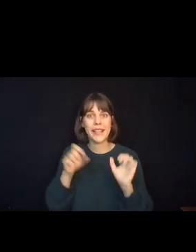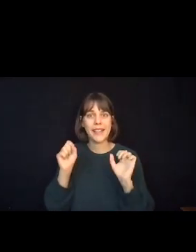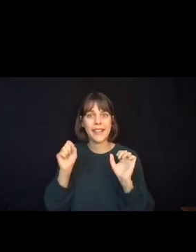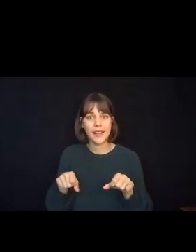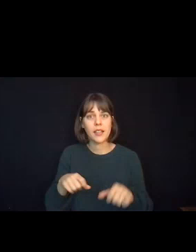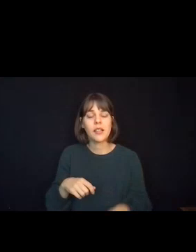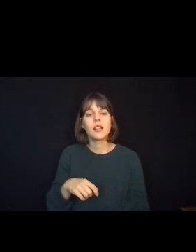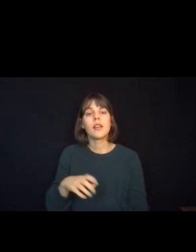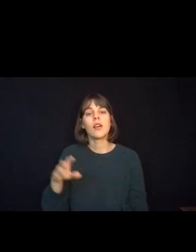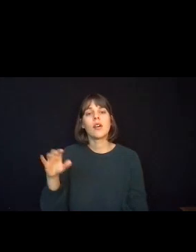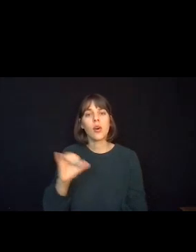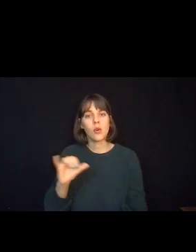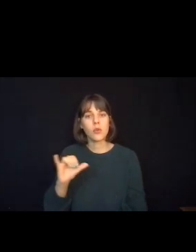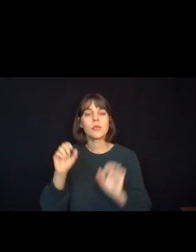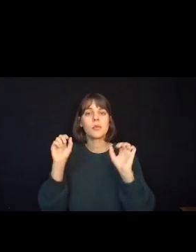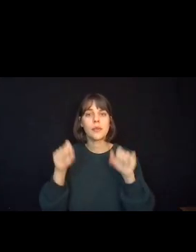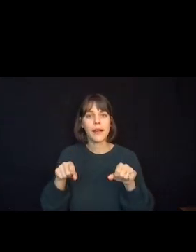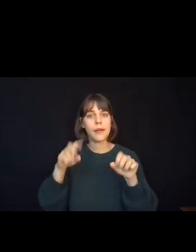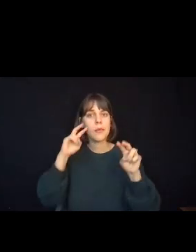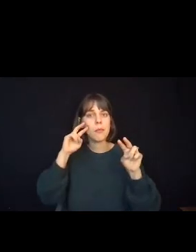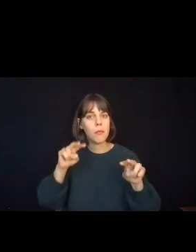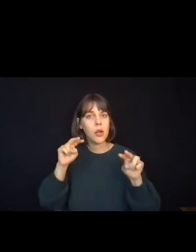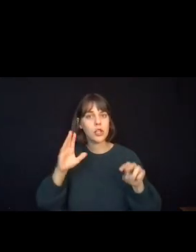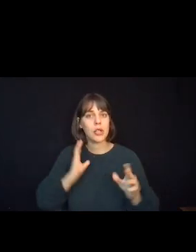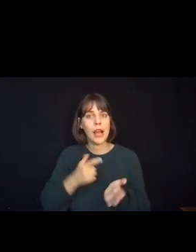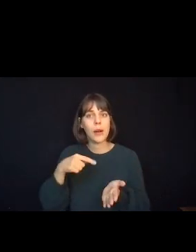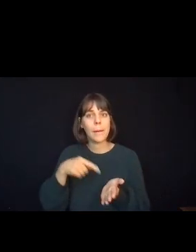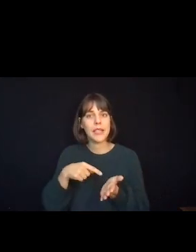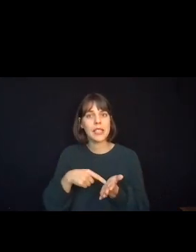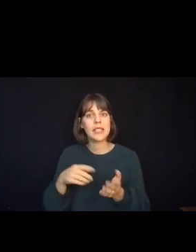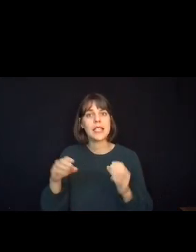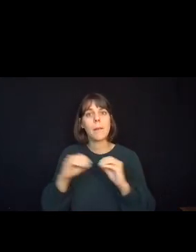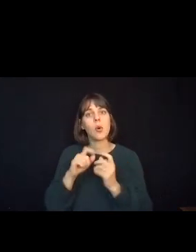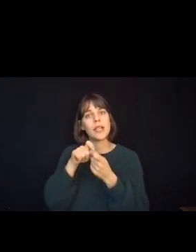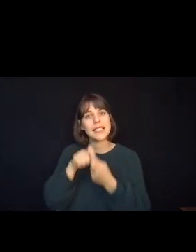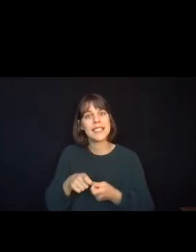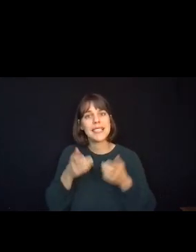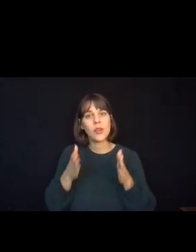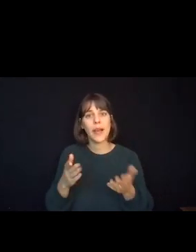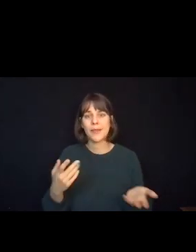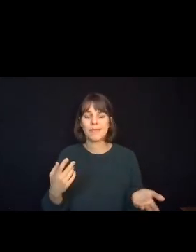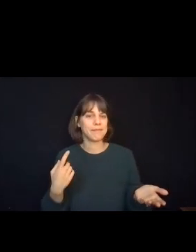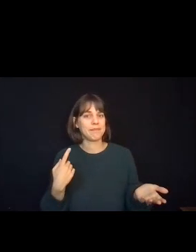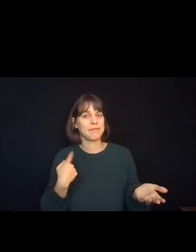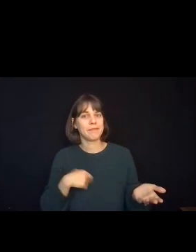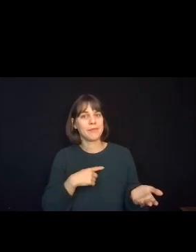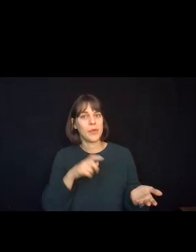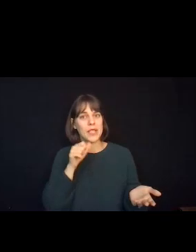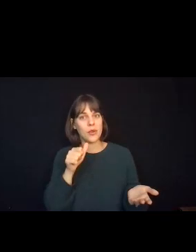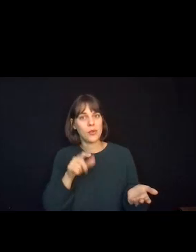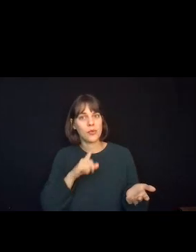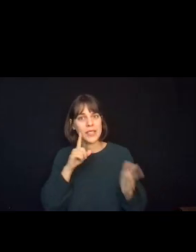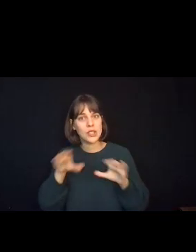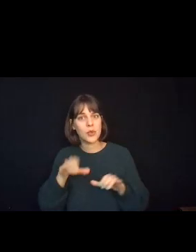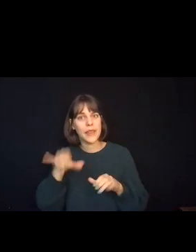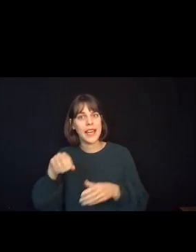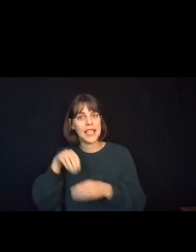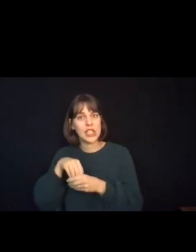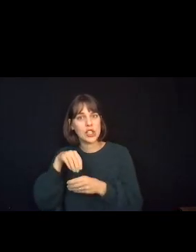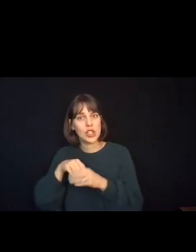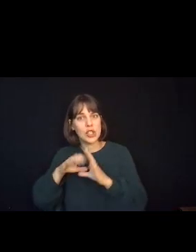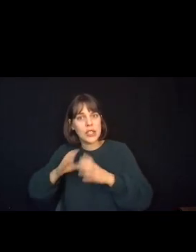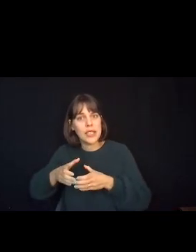can, and also monitor our bills in a more detailed way that we're not necessarily doing internally, so that